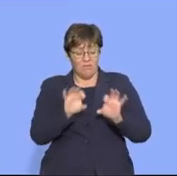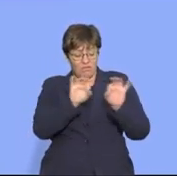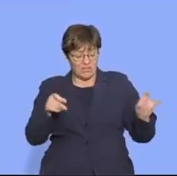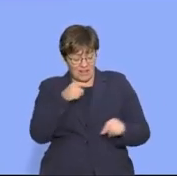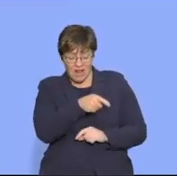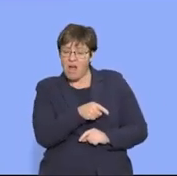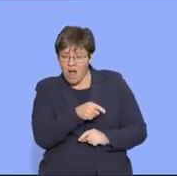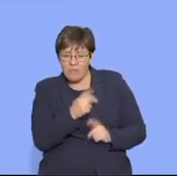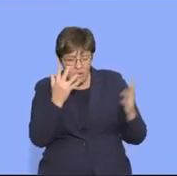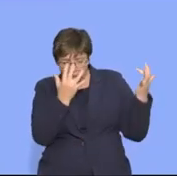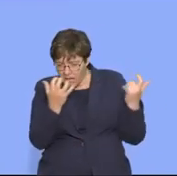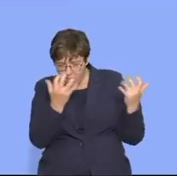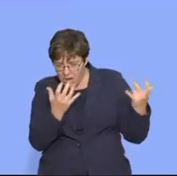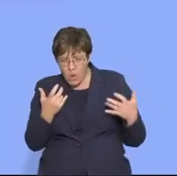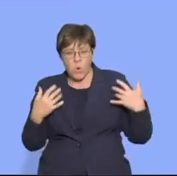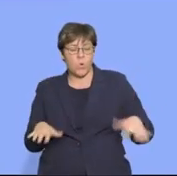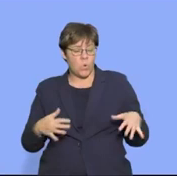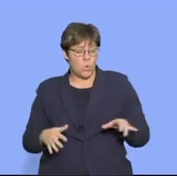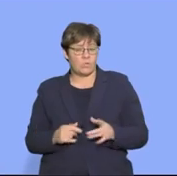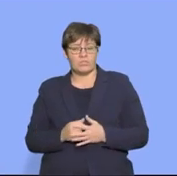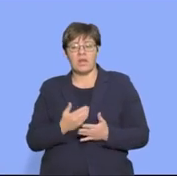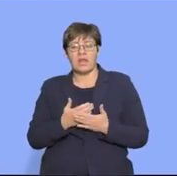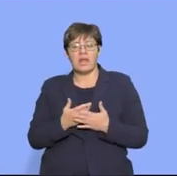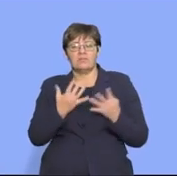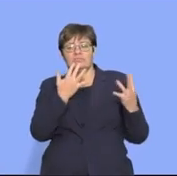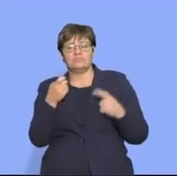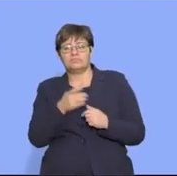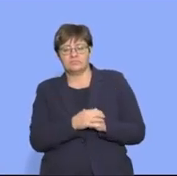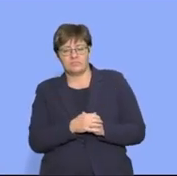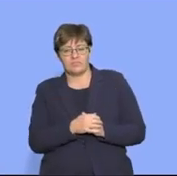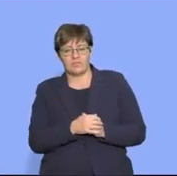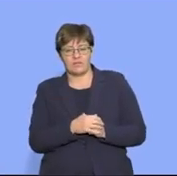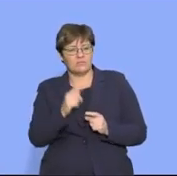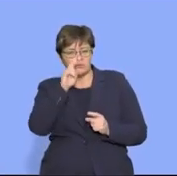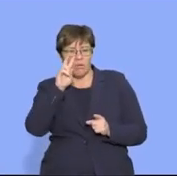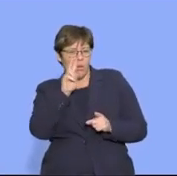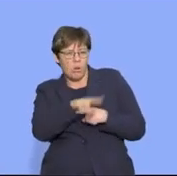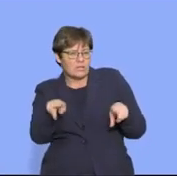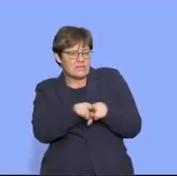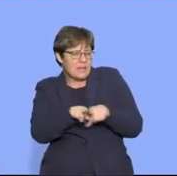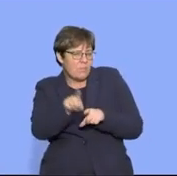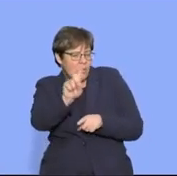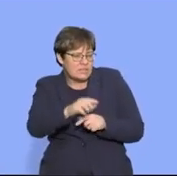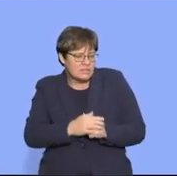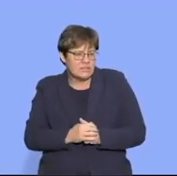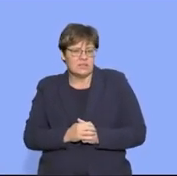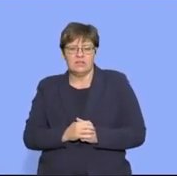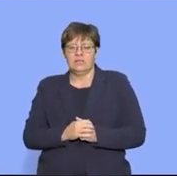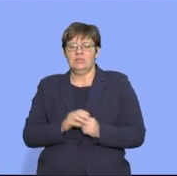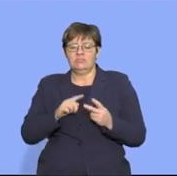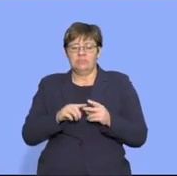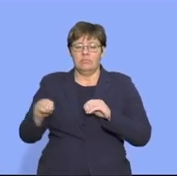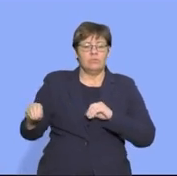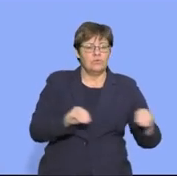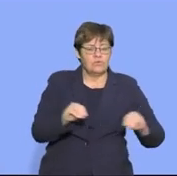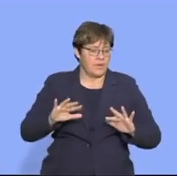this, it's amazing what they can work out. They can work out what an organism looked